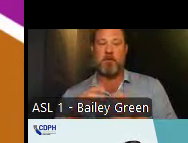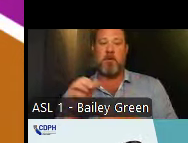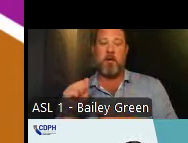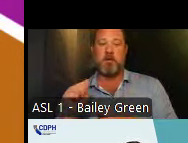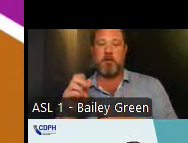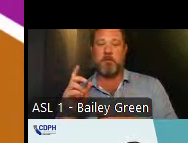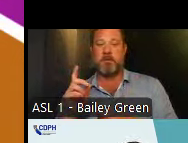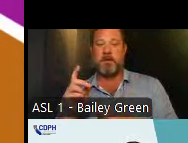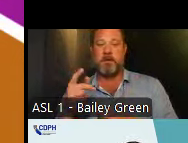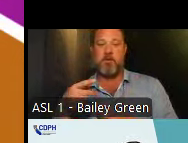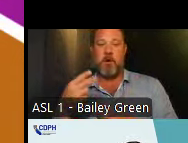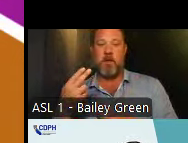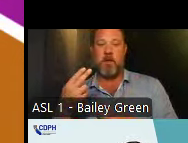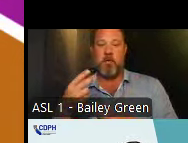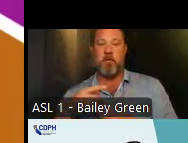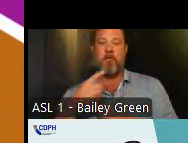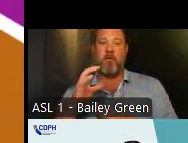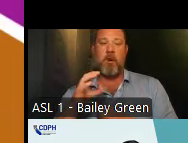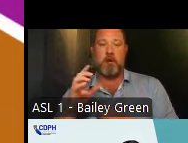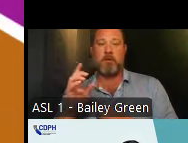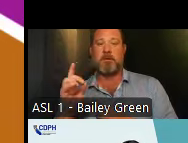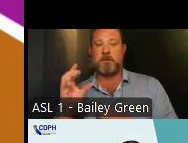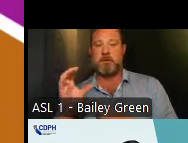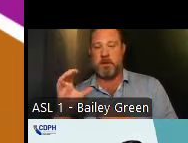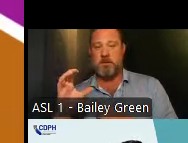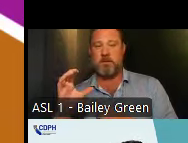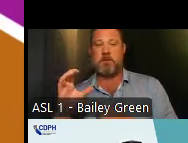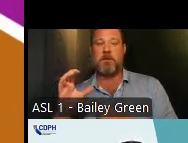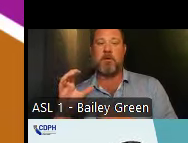disease program at CDPH.